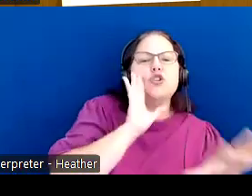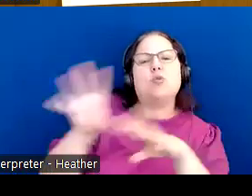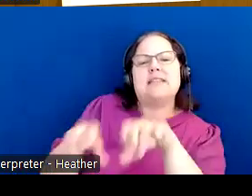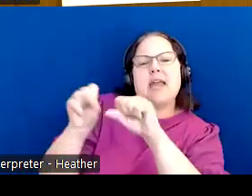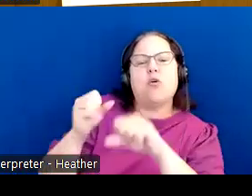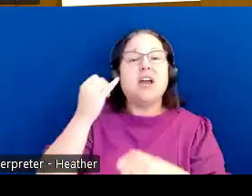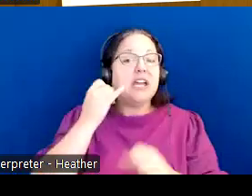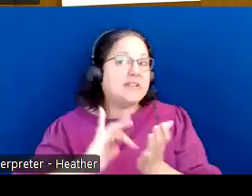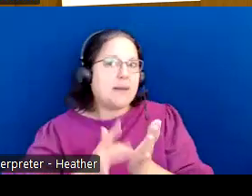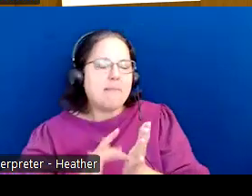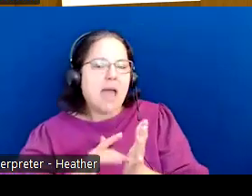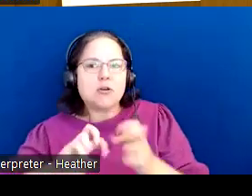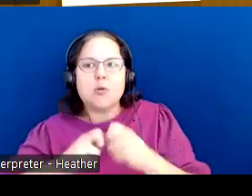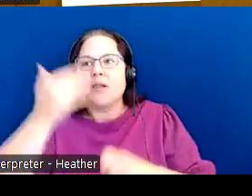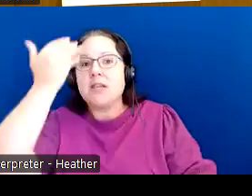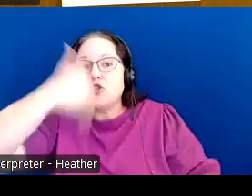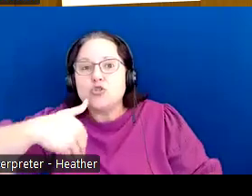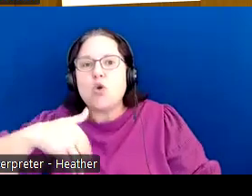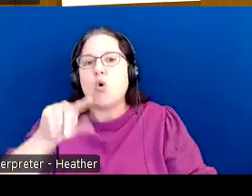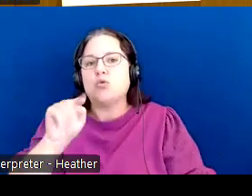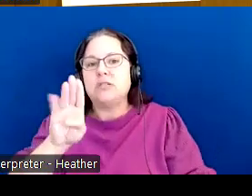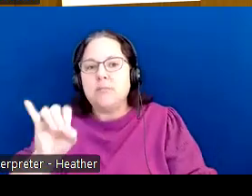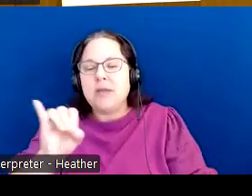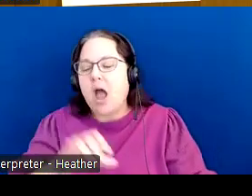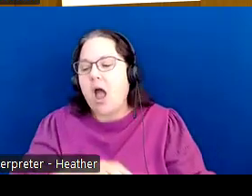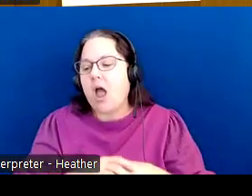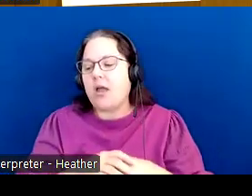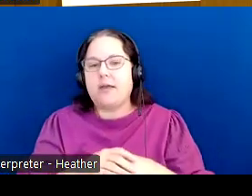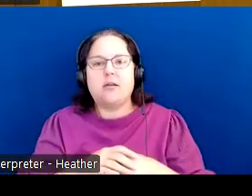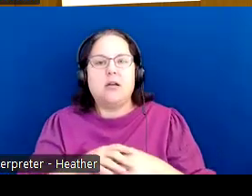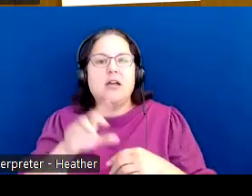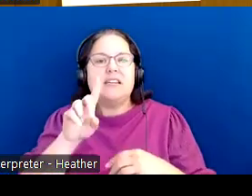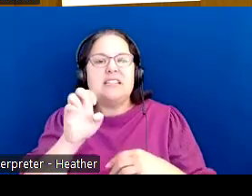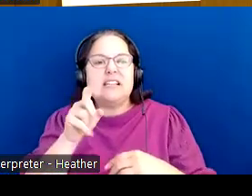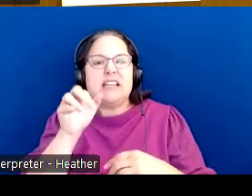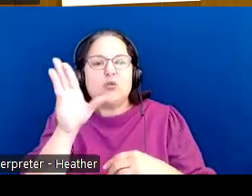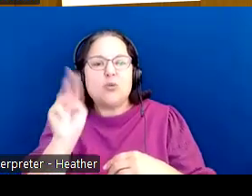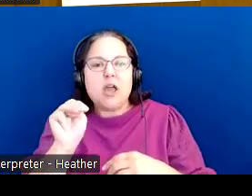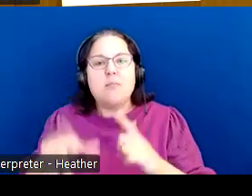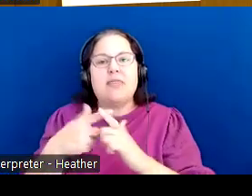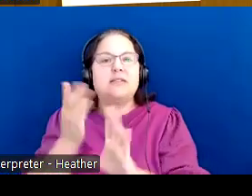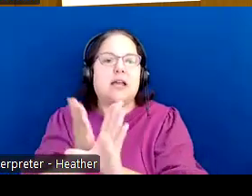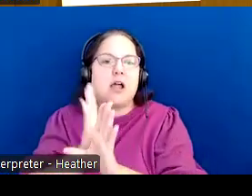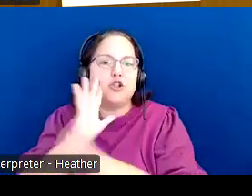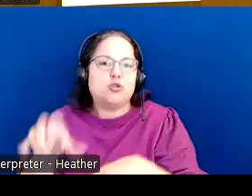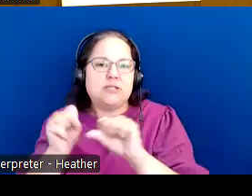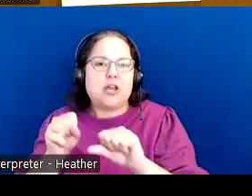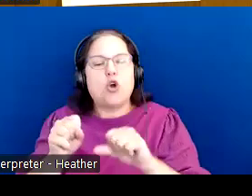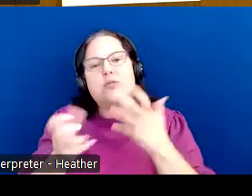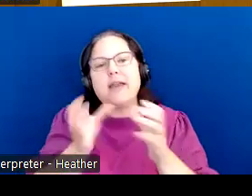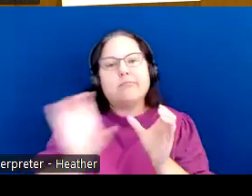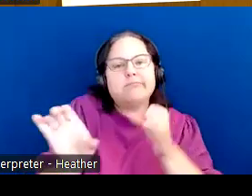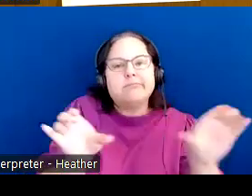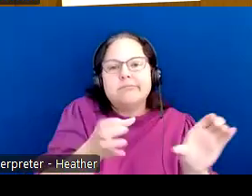from a medical issue like stroke, TBI, polytrauma, delirium, then psychology does it. Kind of maybe